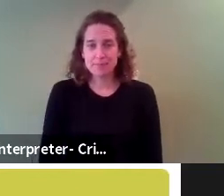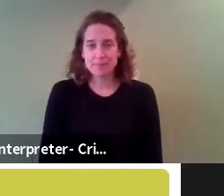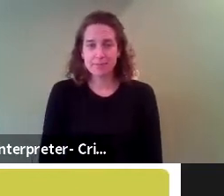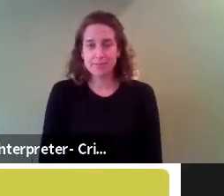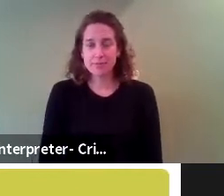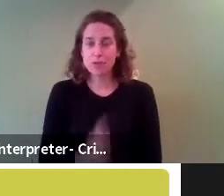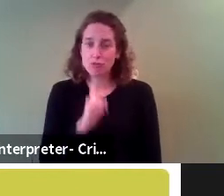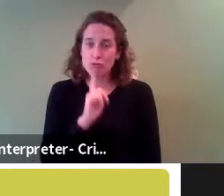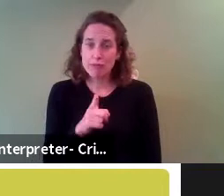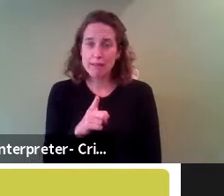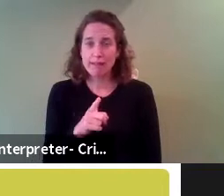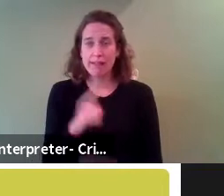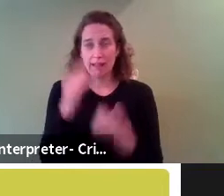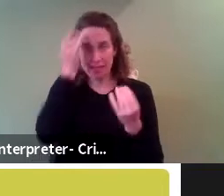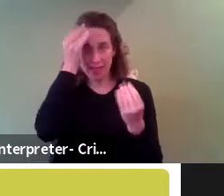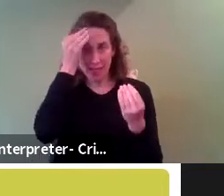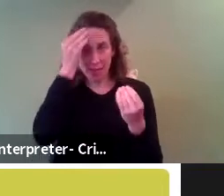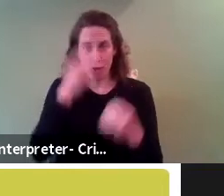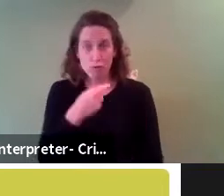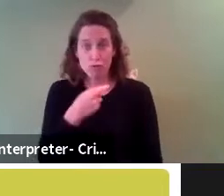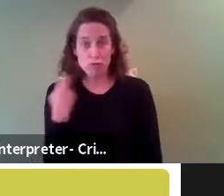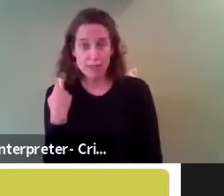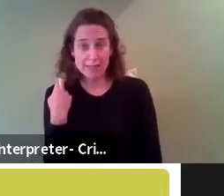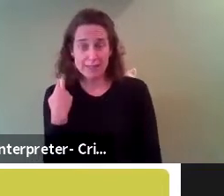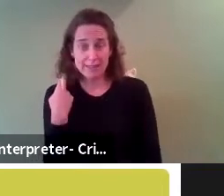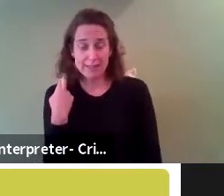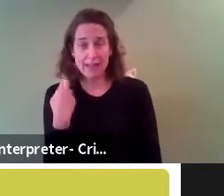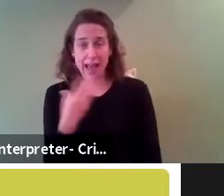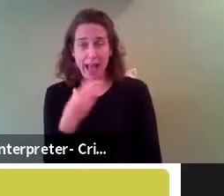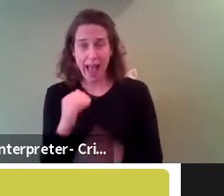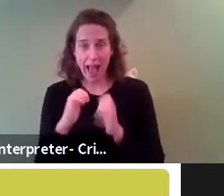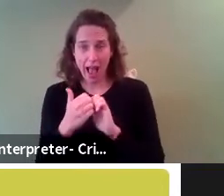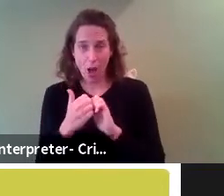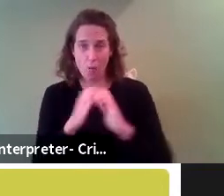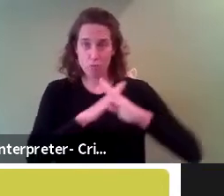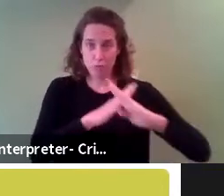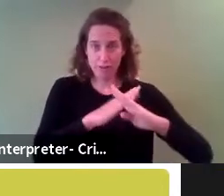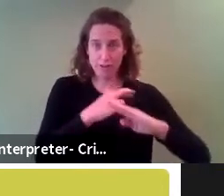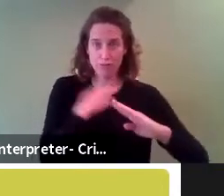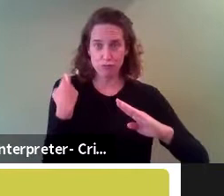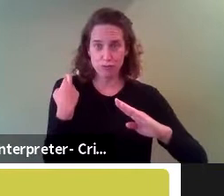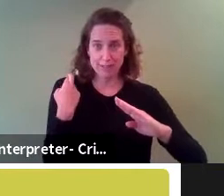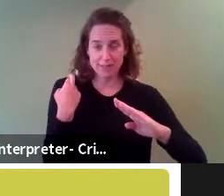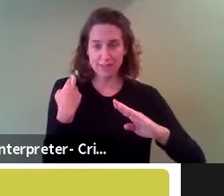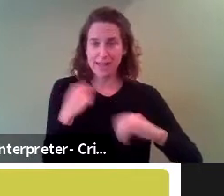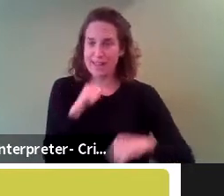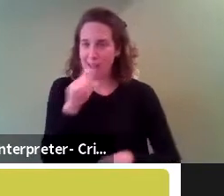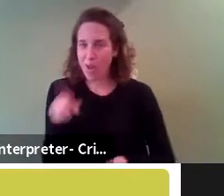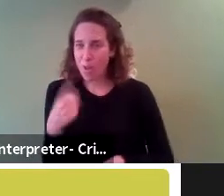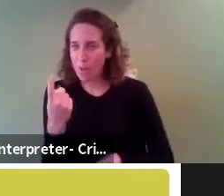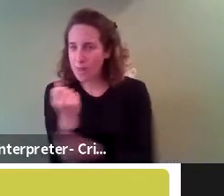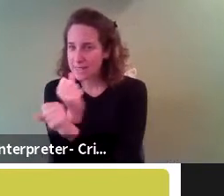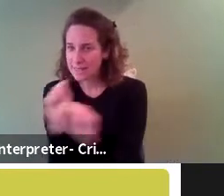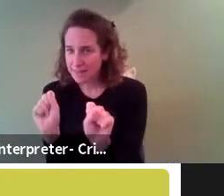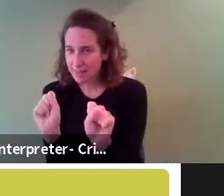pointing out risks and helping them to prevent those risks. It's not just about safety, but it's also about how